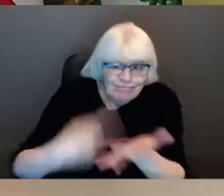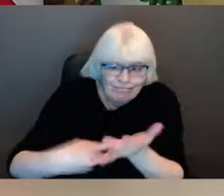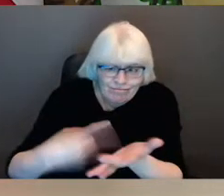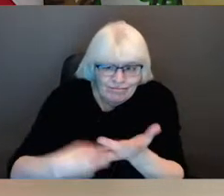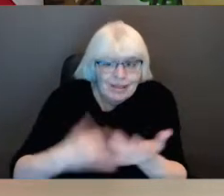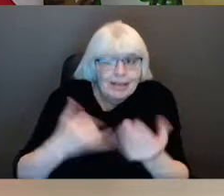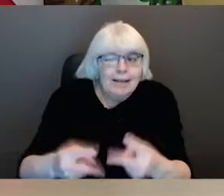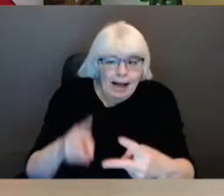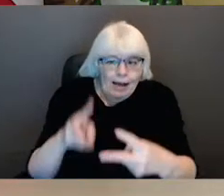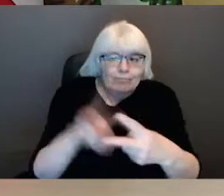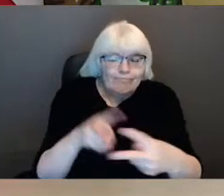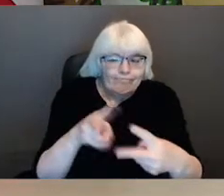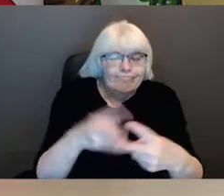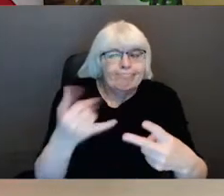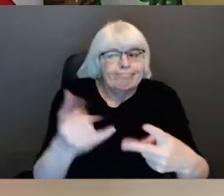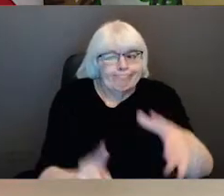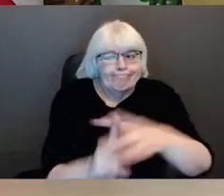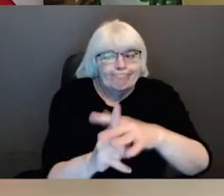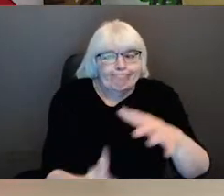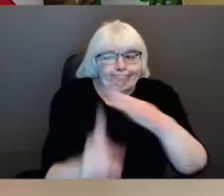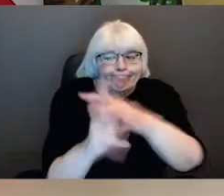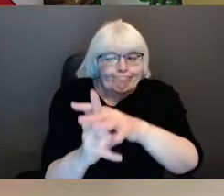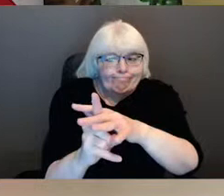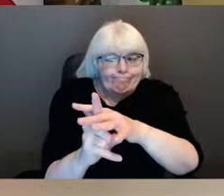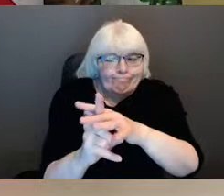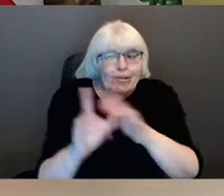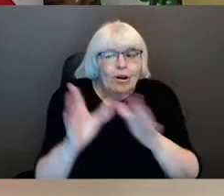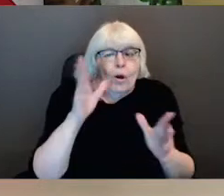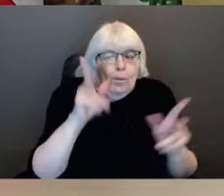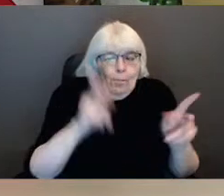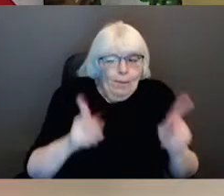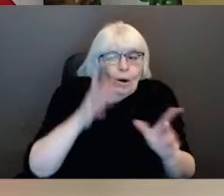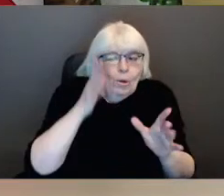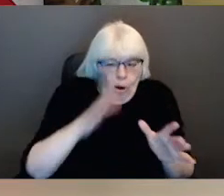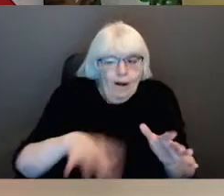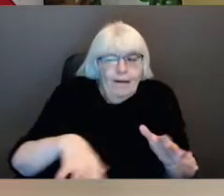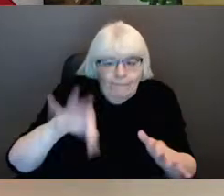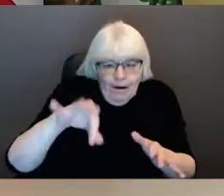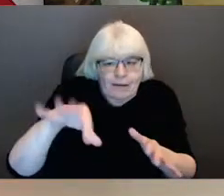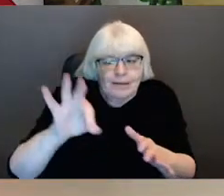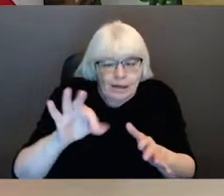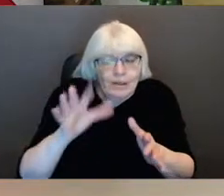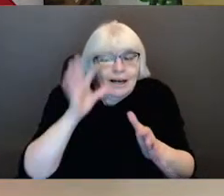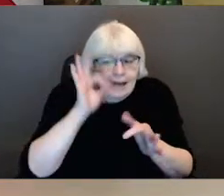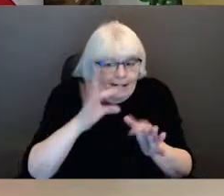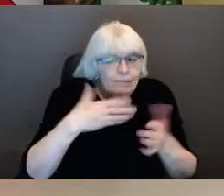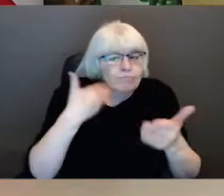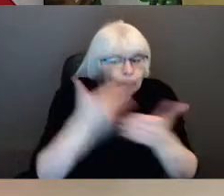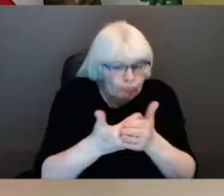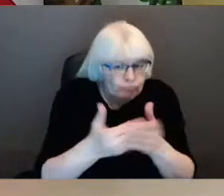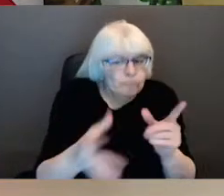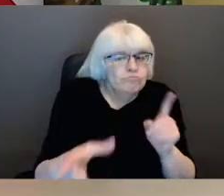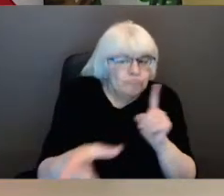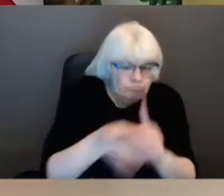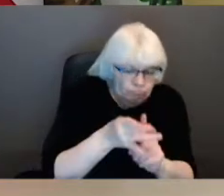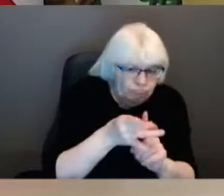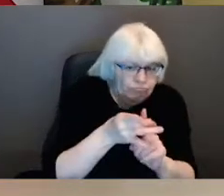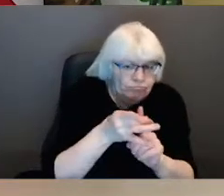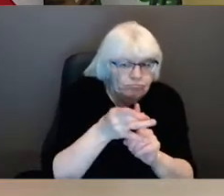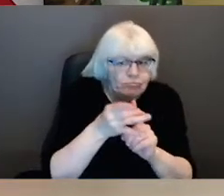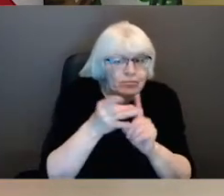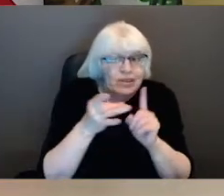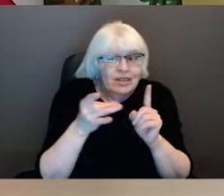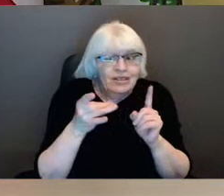think people will know if they're close contacts and be advised. If they're exposure at the school, they will